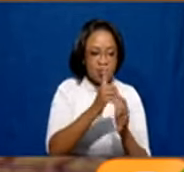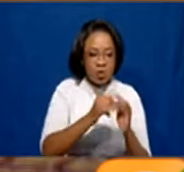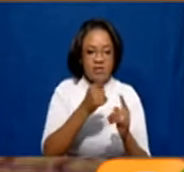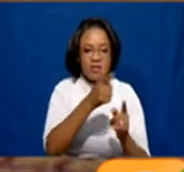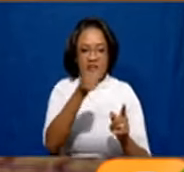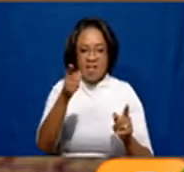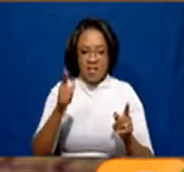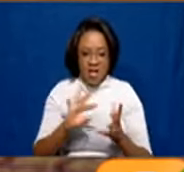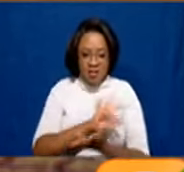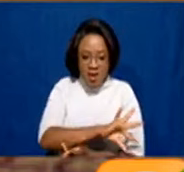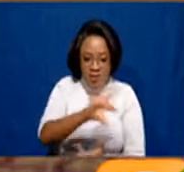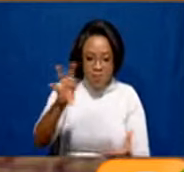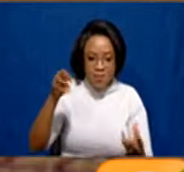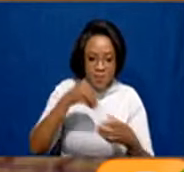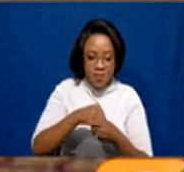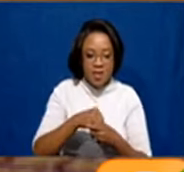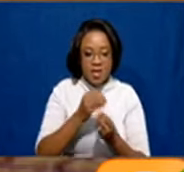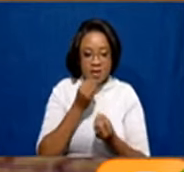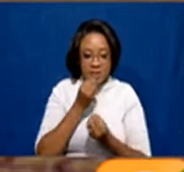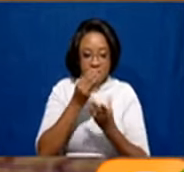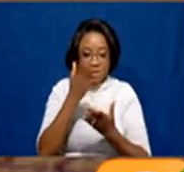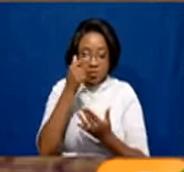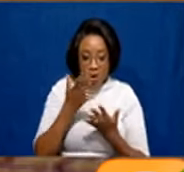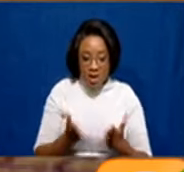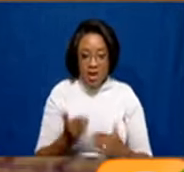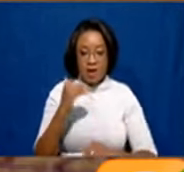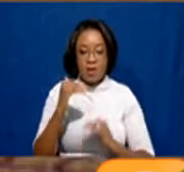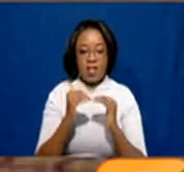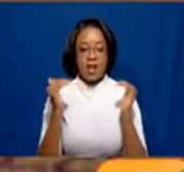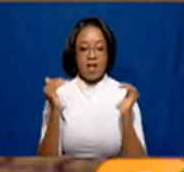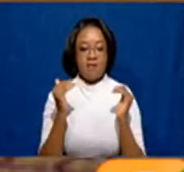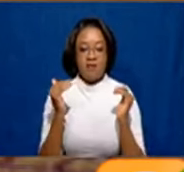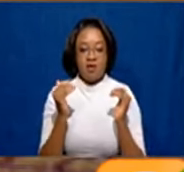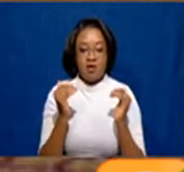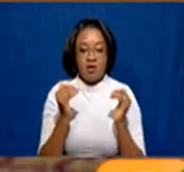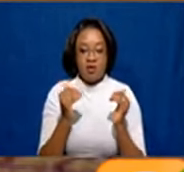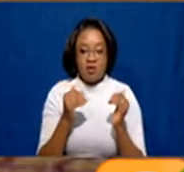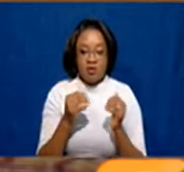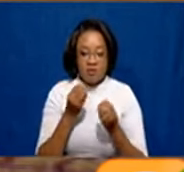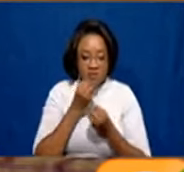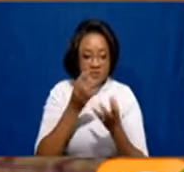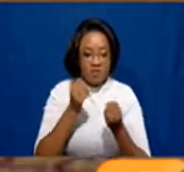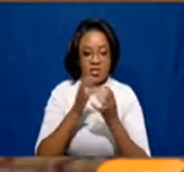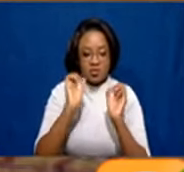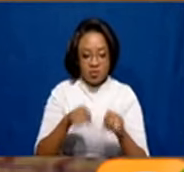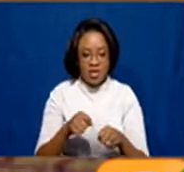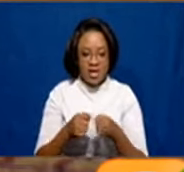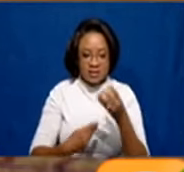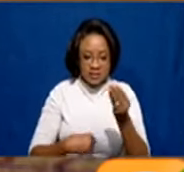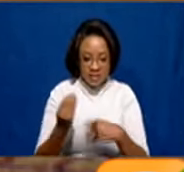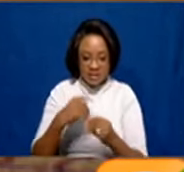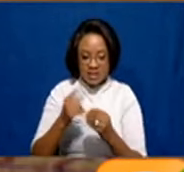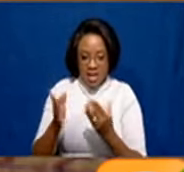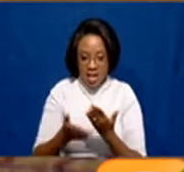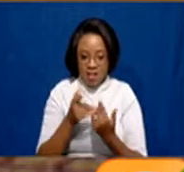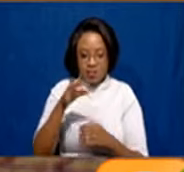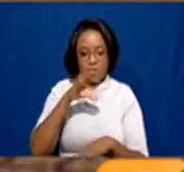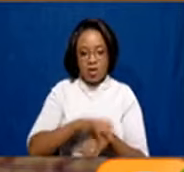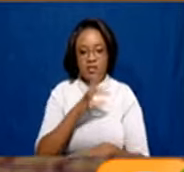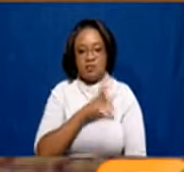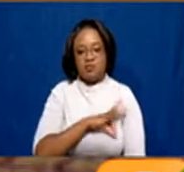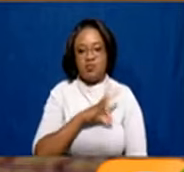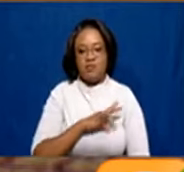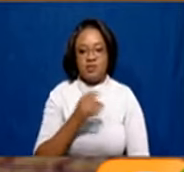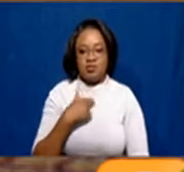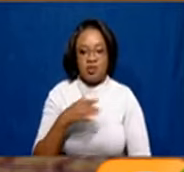combine for us this information. And actually, because of the level of information this is, you can actually sell it, and it can become a way that you get a source of income. Yeah. So